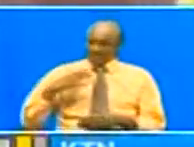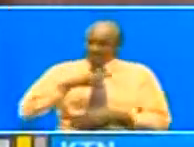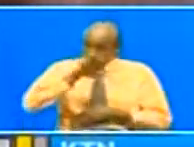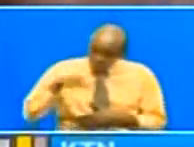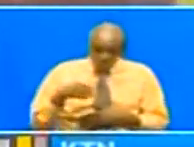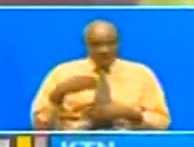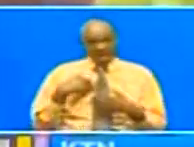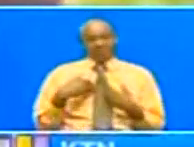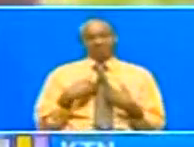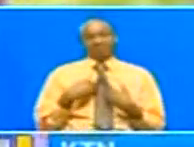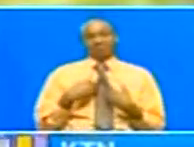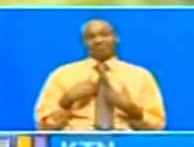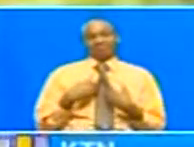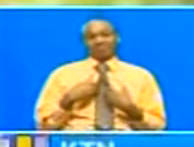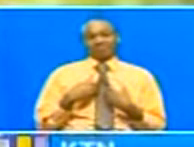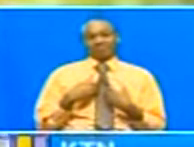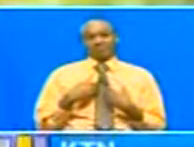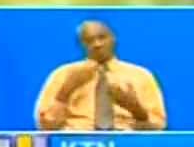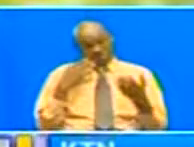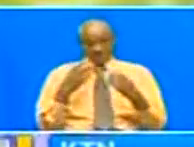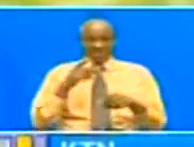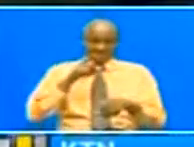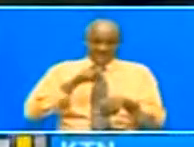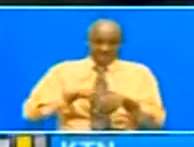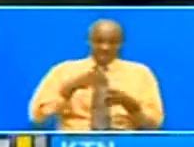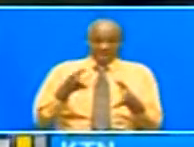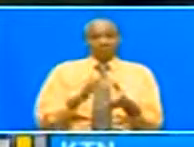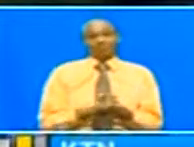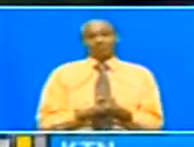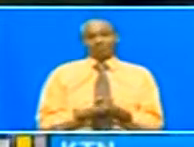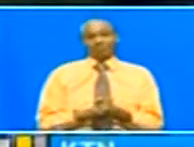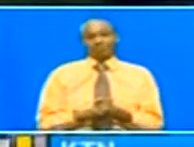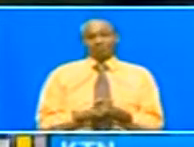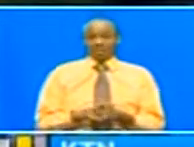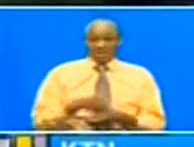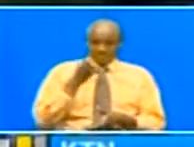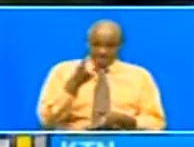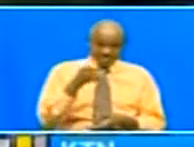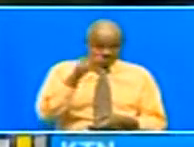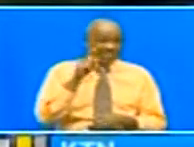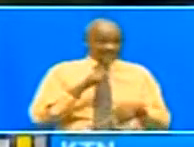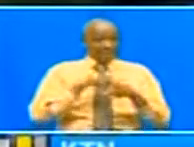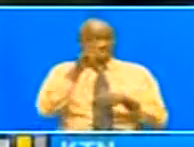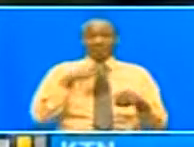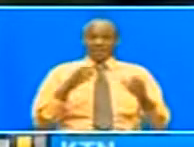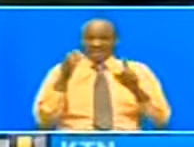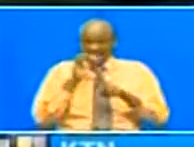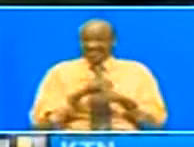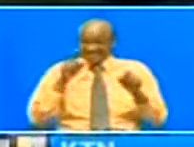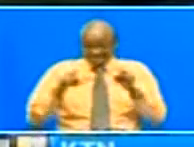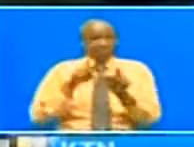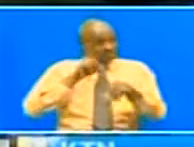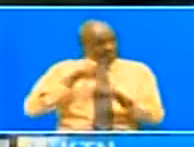has that fear that maybe this guy is so stronger than me. A world record time may be far-fetched, but it's difficult not to term